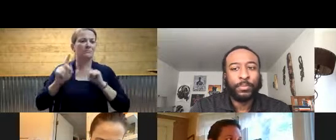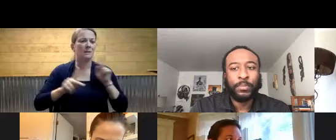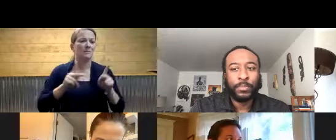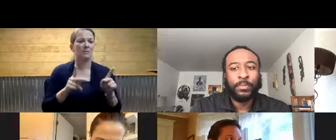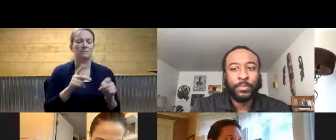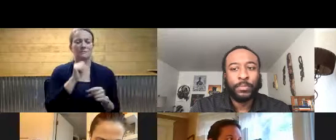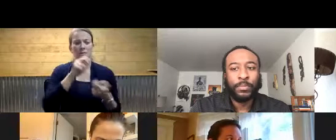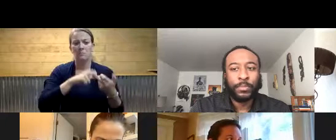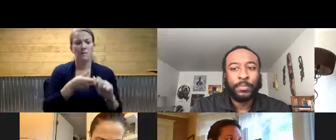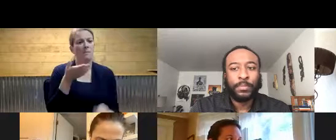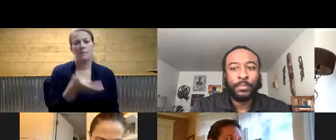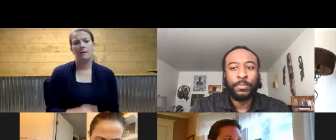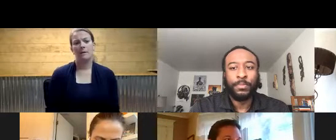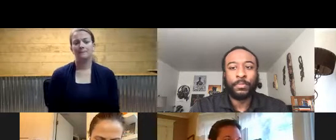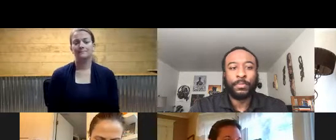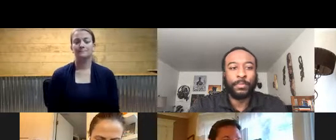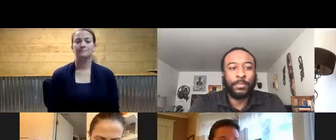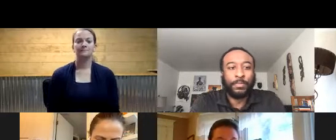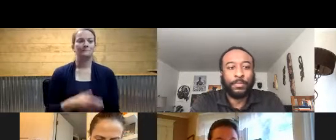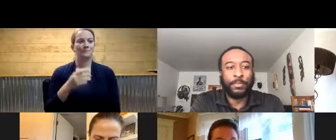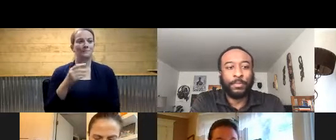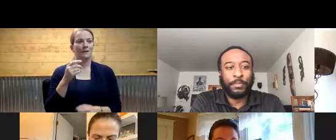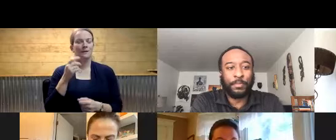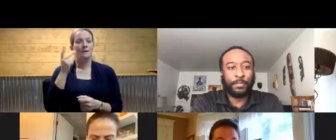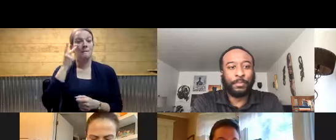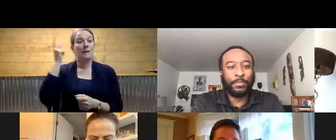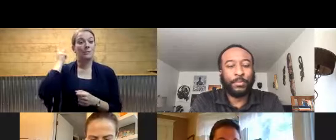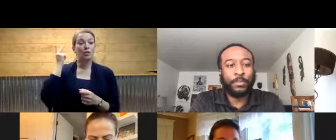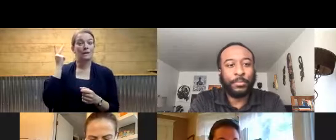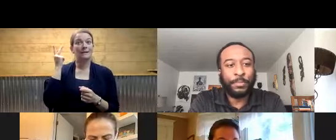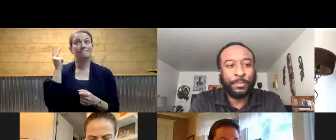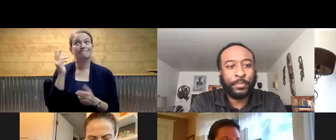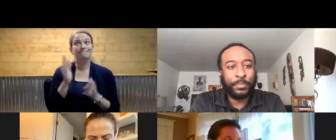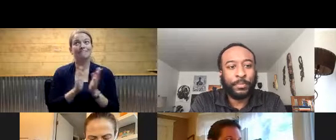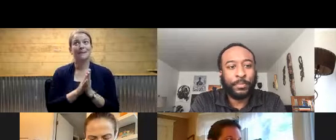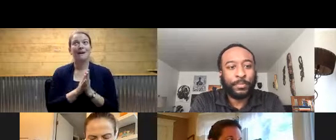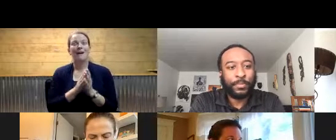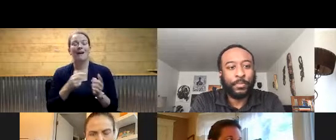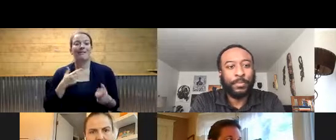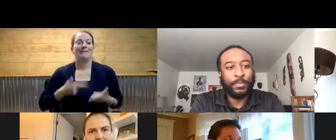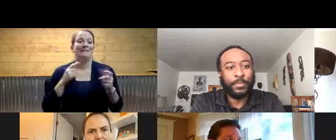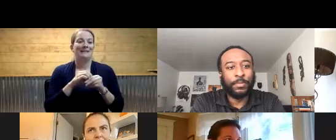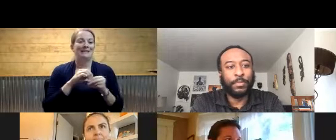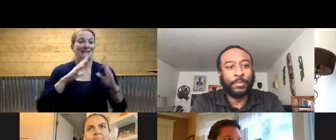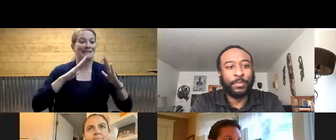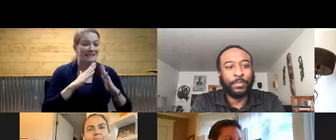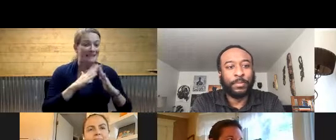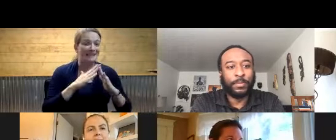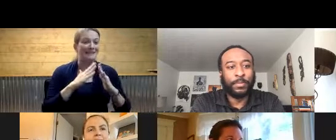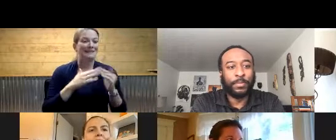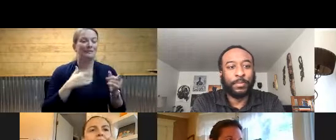Uh, Fondest memories wise, used to live in like the city the whole time, so really used to